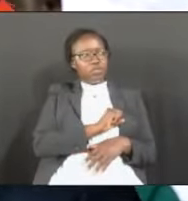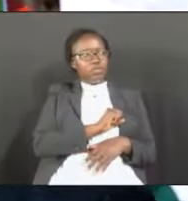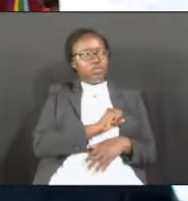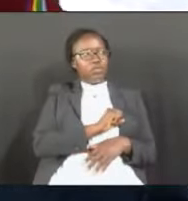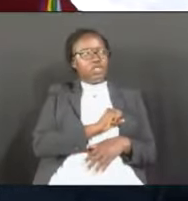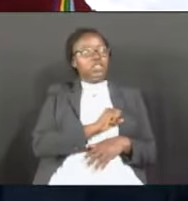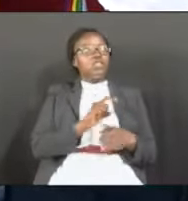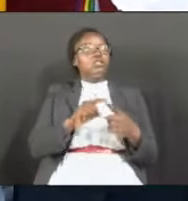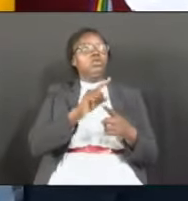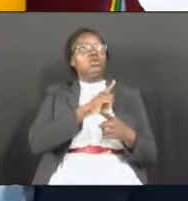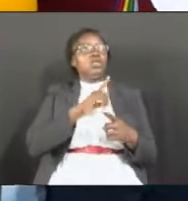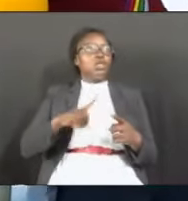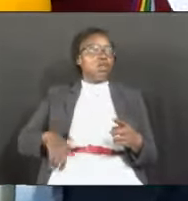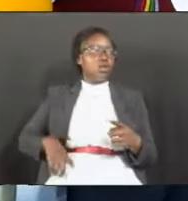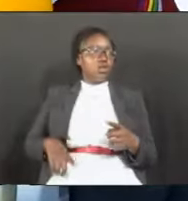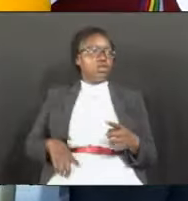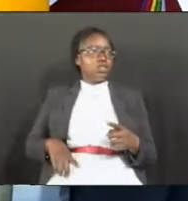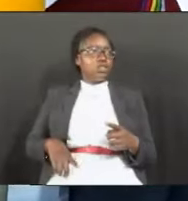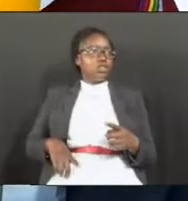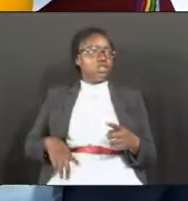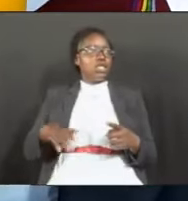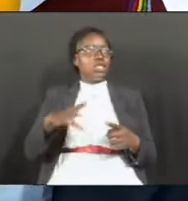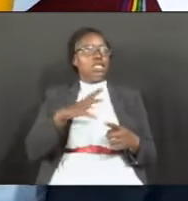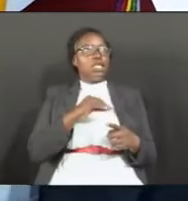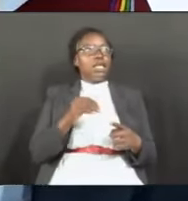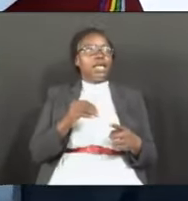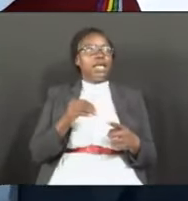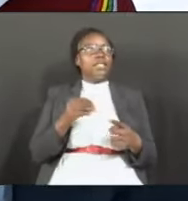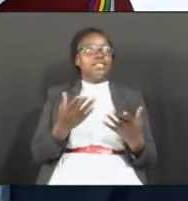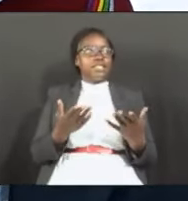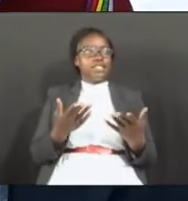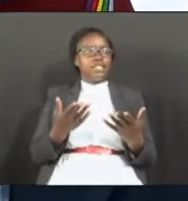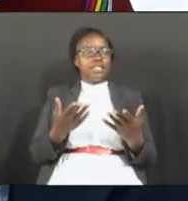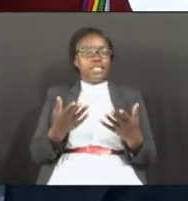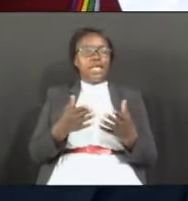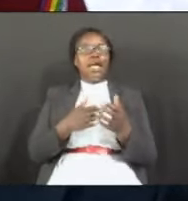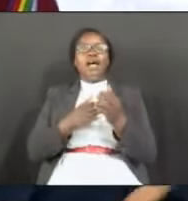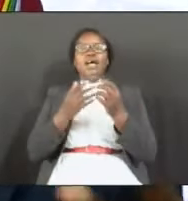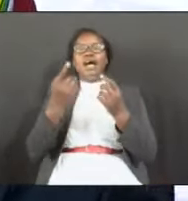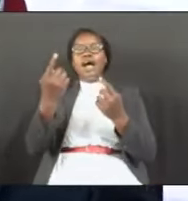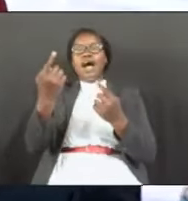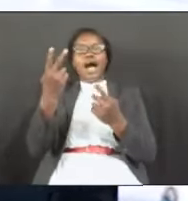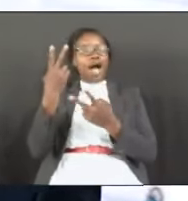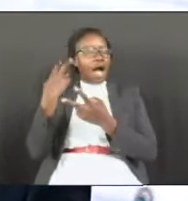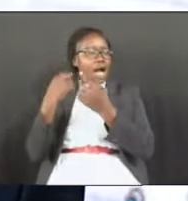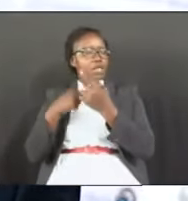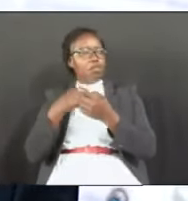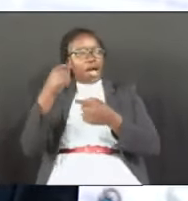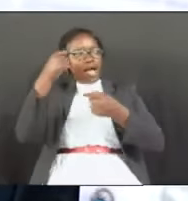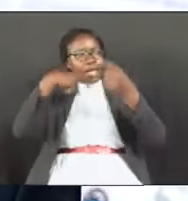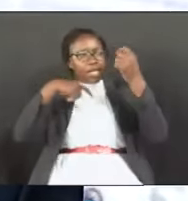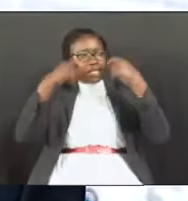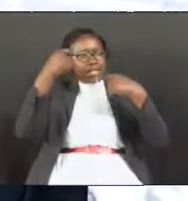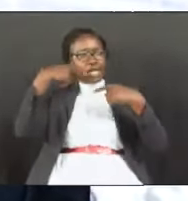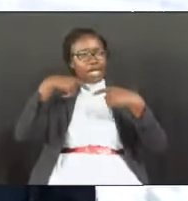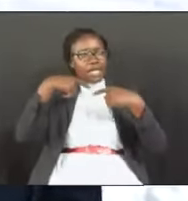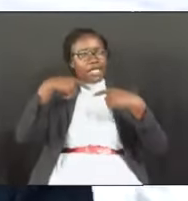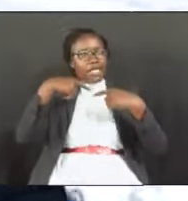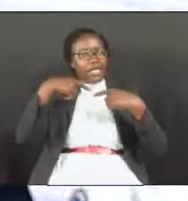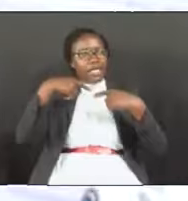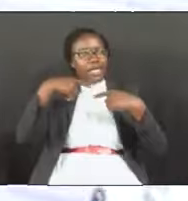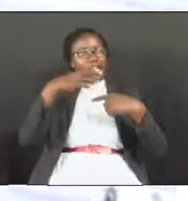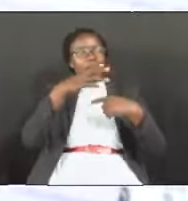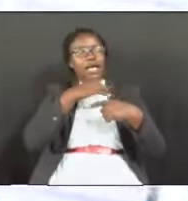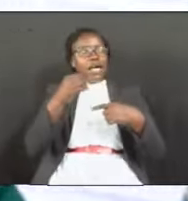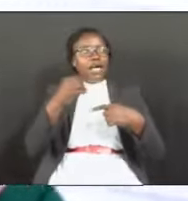Lord. And he inclined on me. He heard my cry and